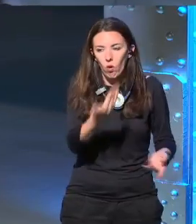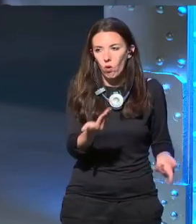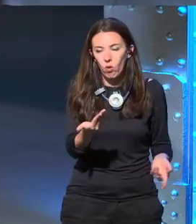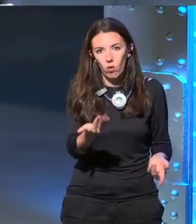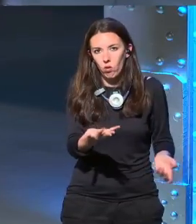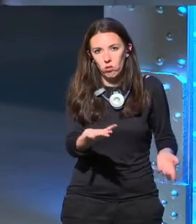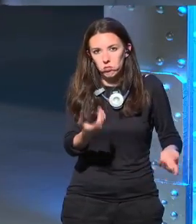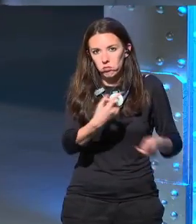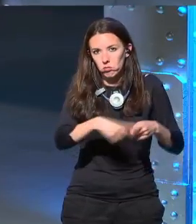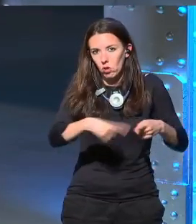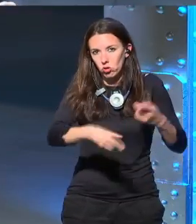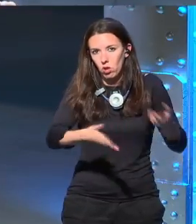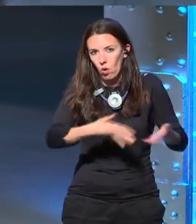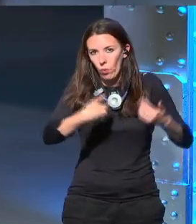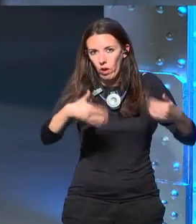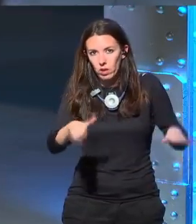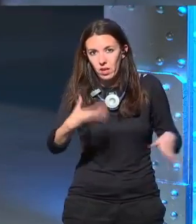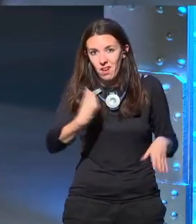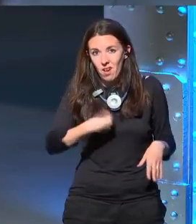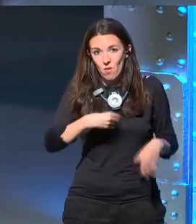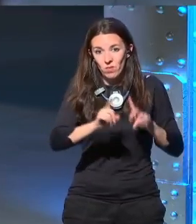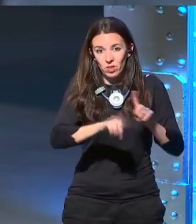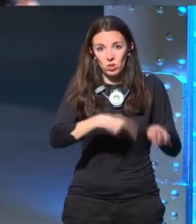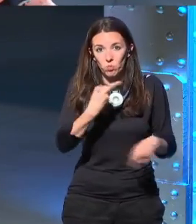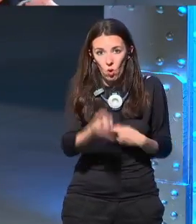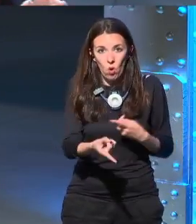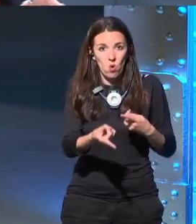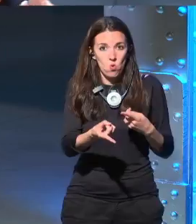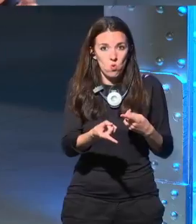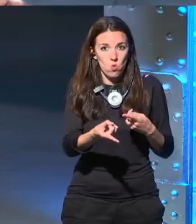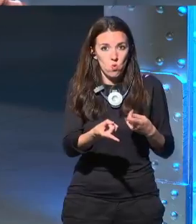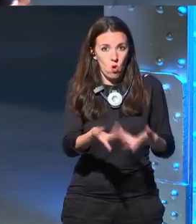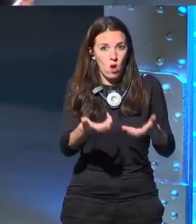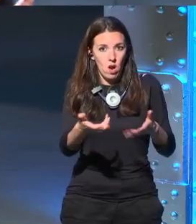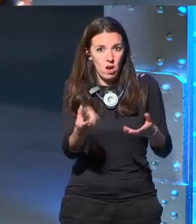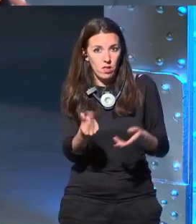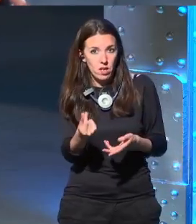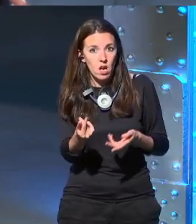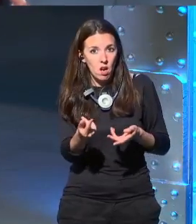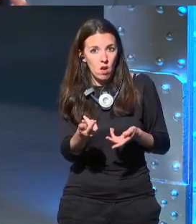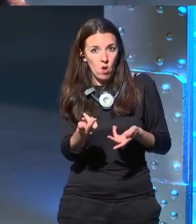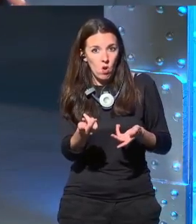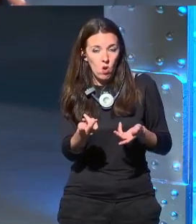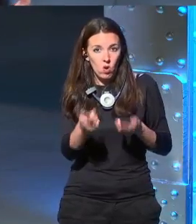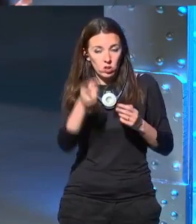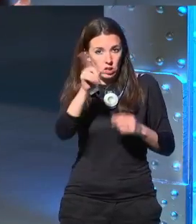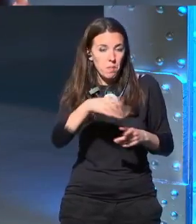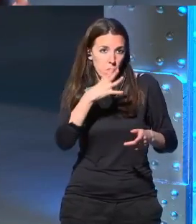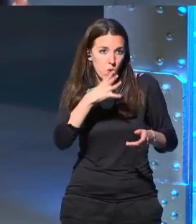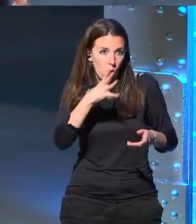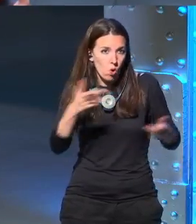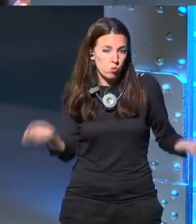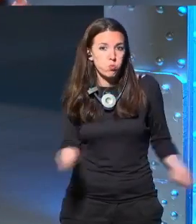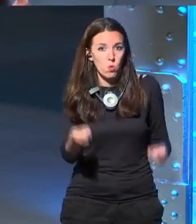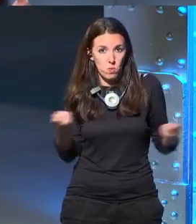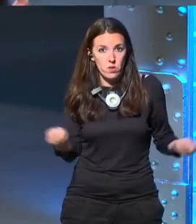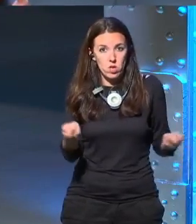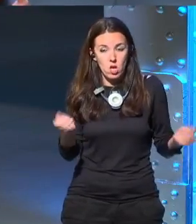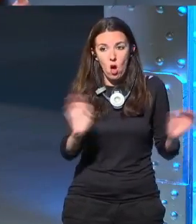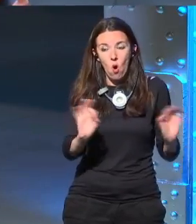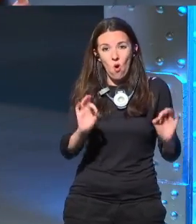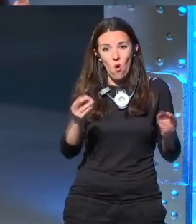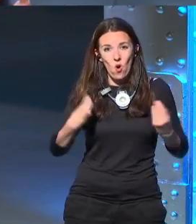have created for advertisers. These are all things left to be, or maybe invent a way to do small payments on the web, which the